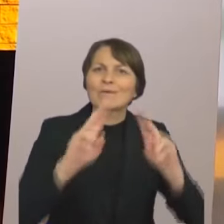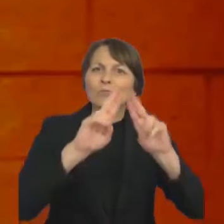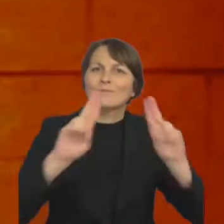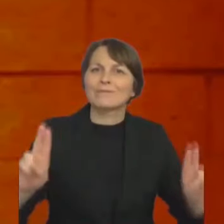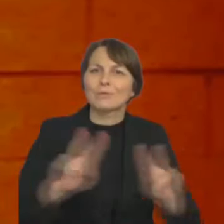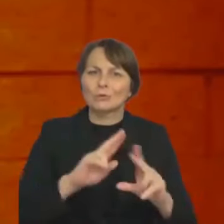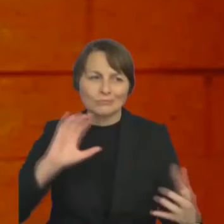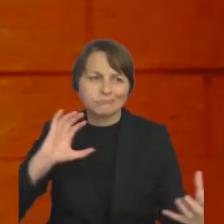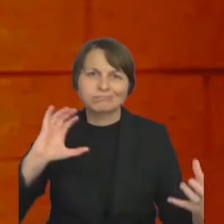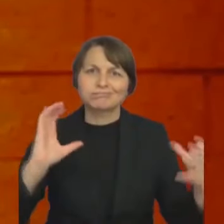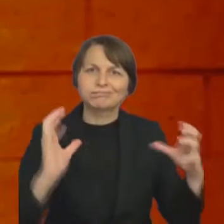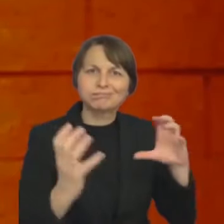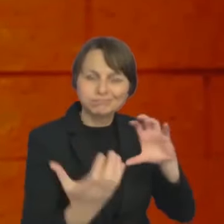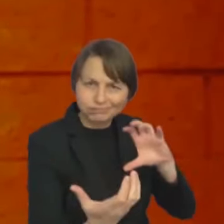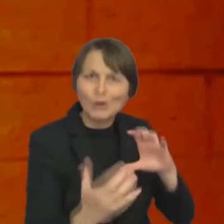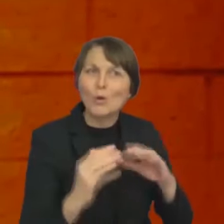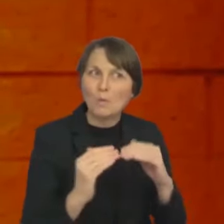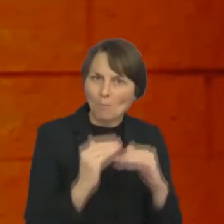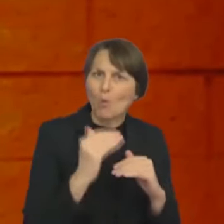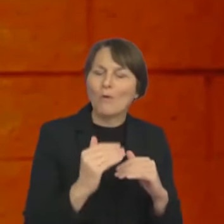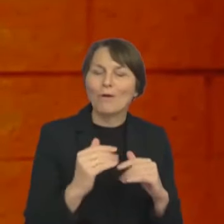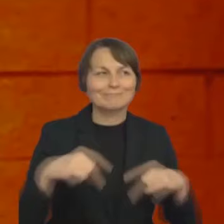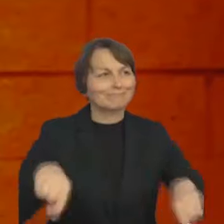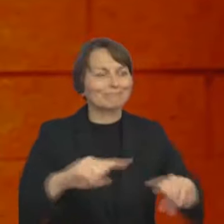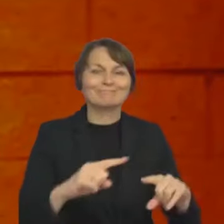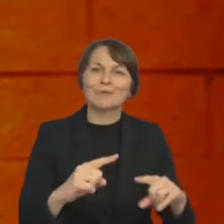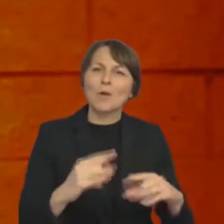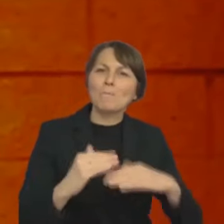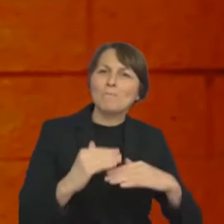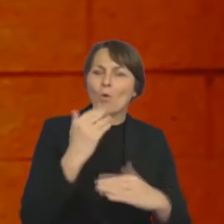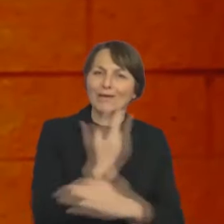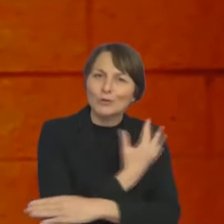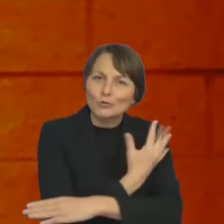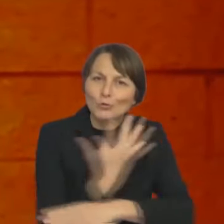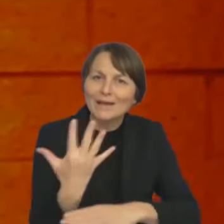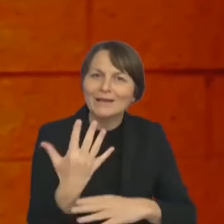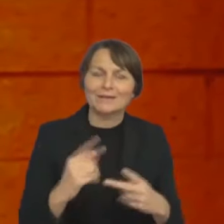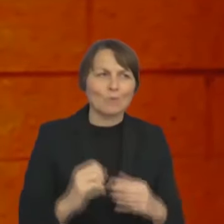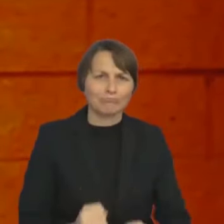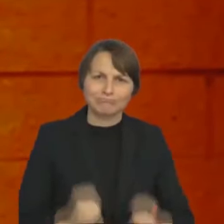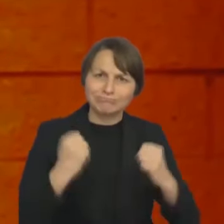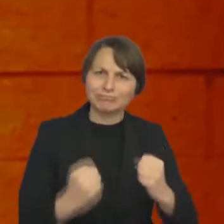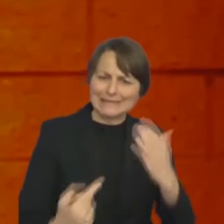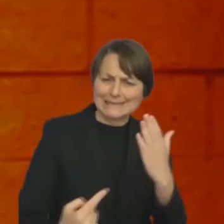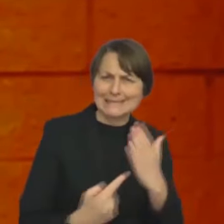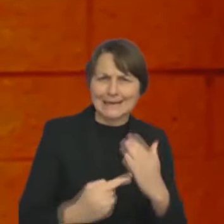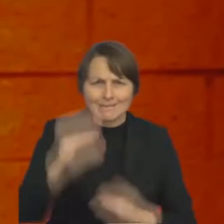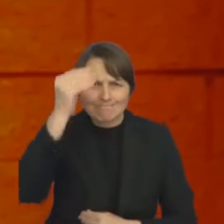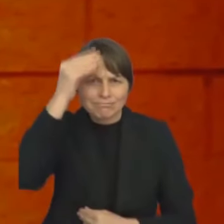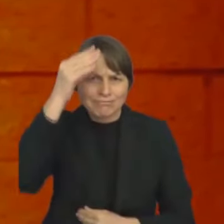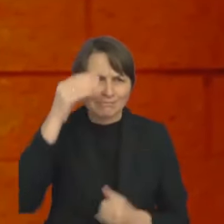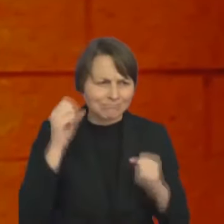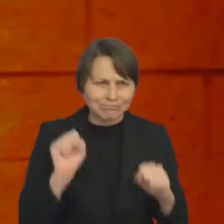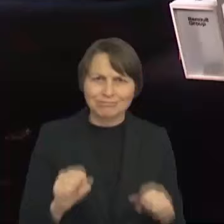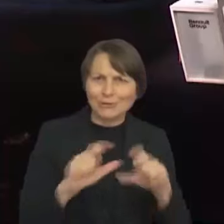into a greener, more tech company that is turned towards